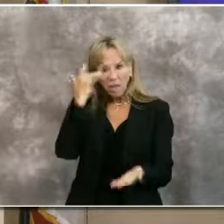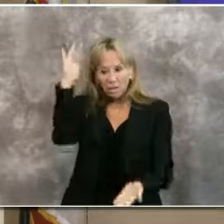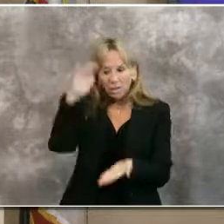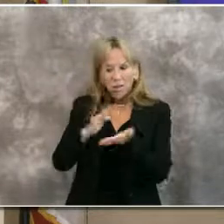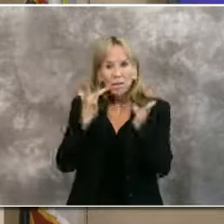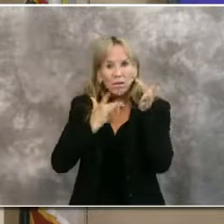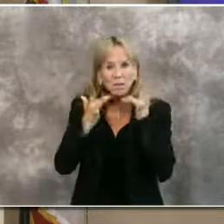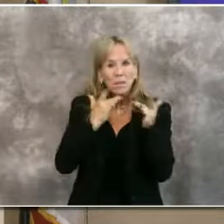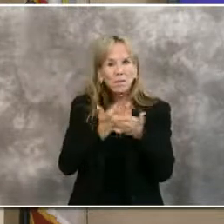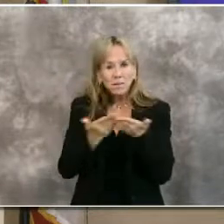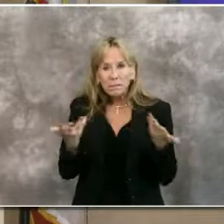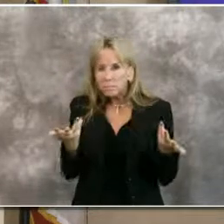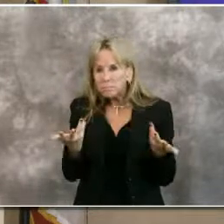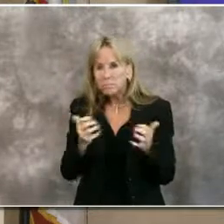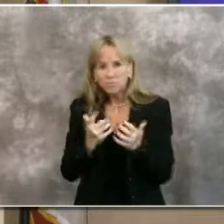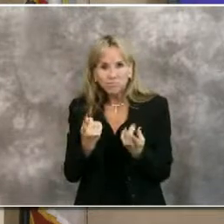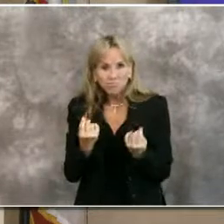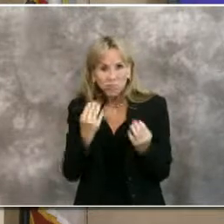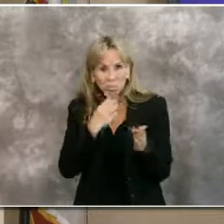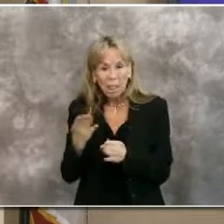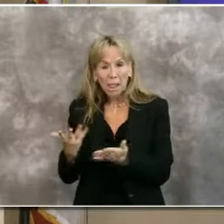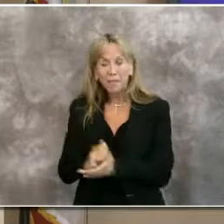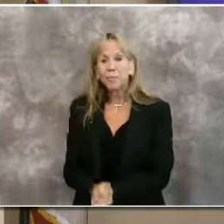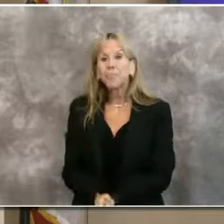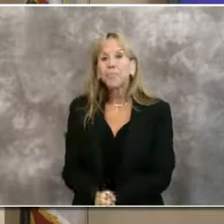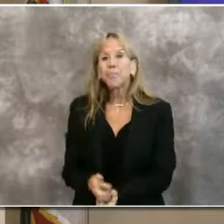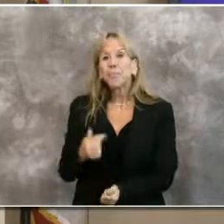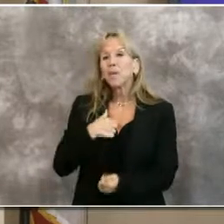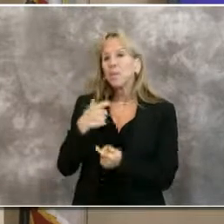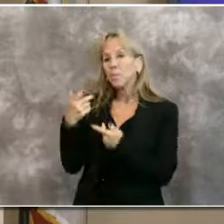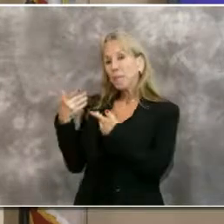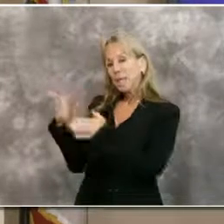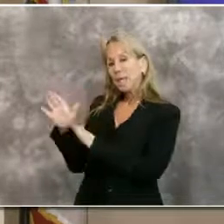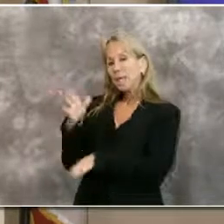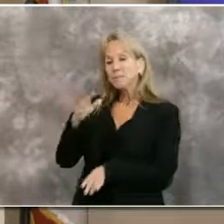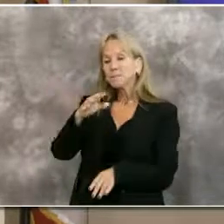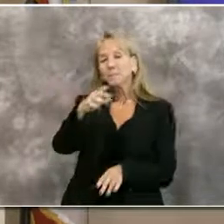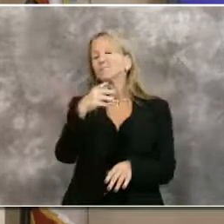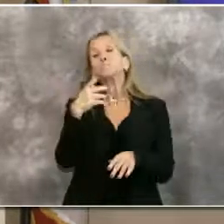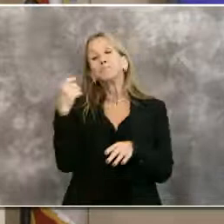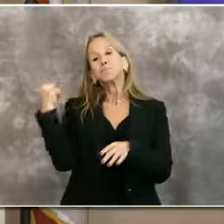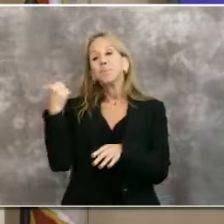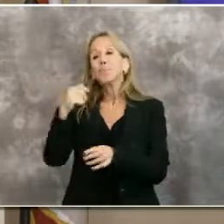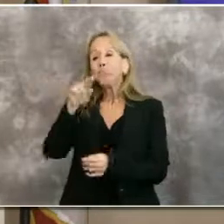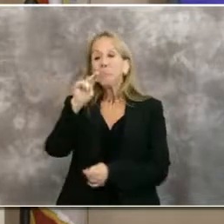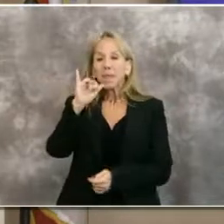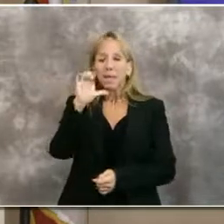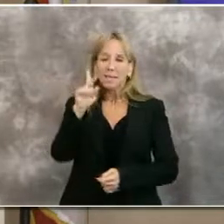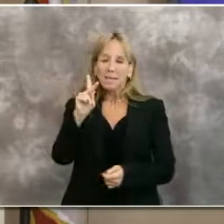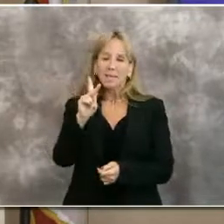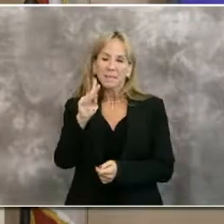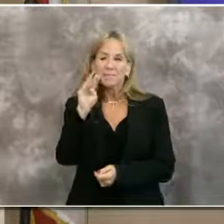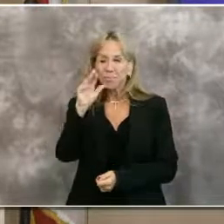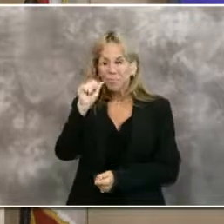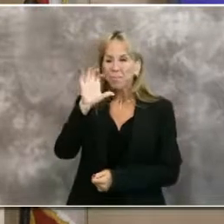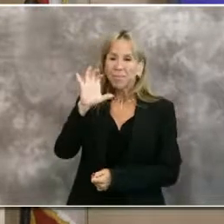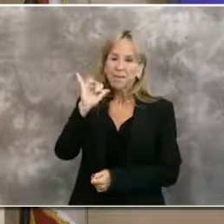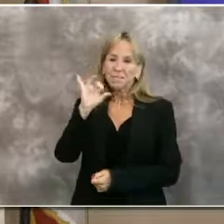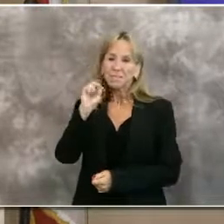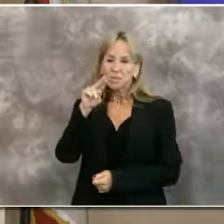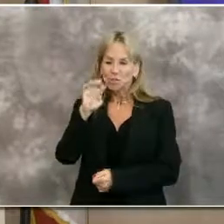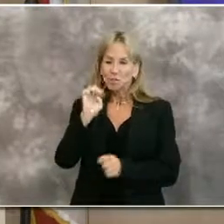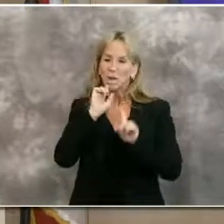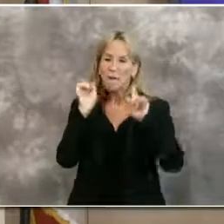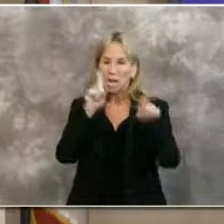ask Nick Mascione, the director of our Health and Human Services Agency and the T3 Czar, to respond to that.